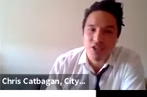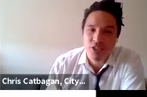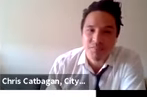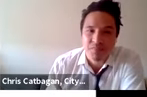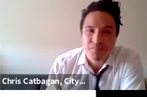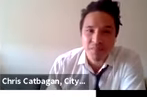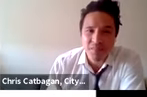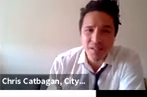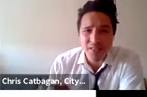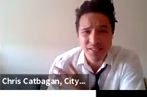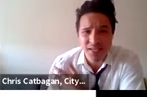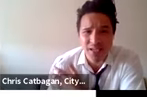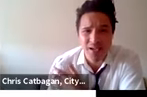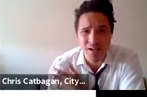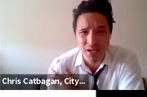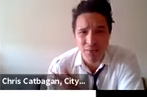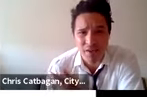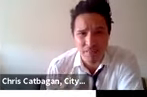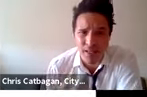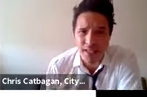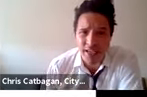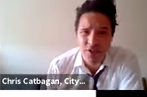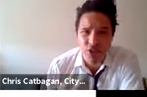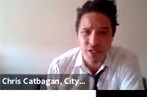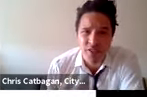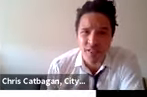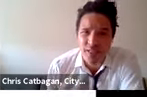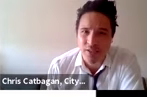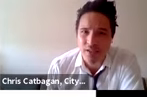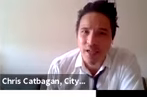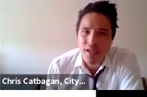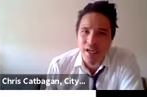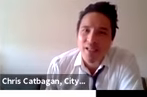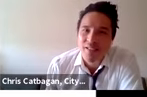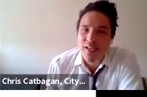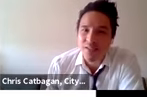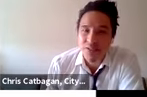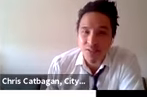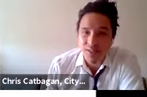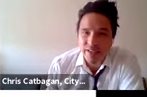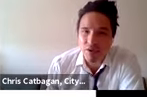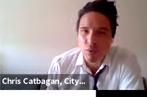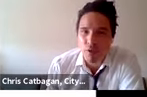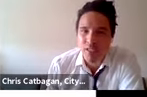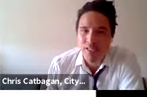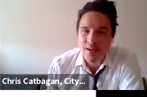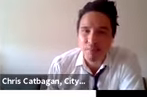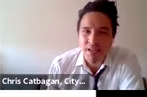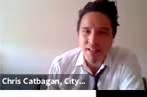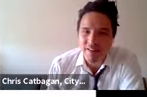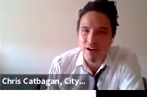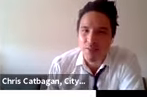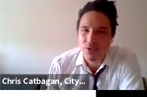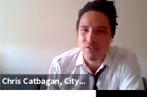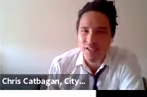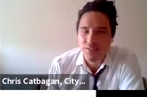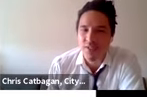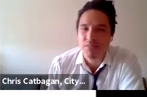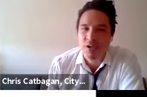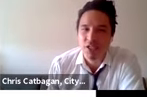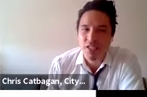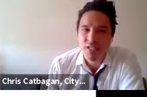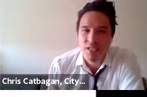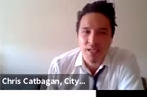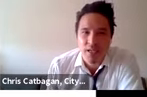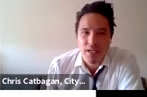am the project manager. The city, along with CKS engineers as our design consultants, have been working to complete the environmental